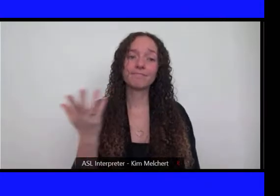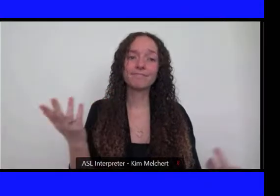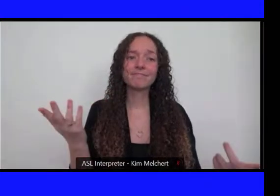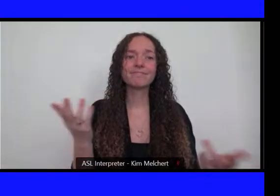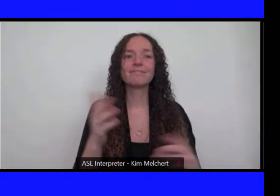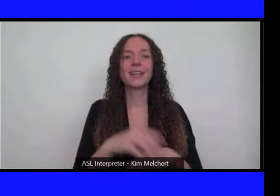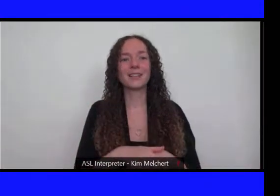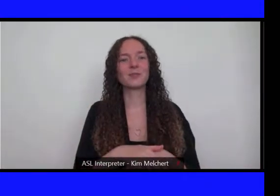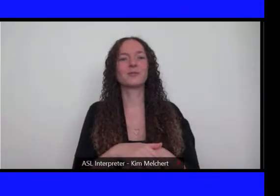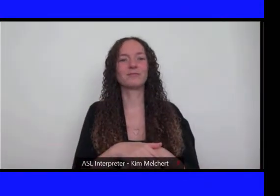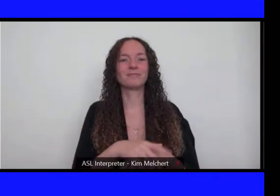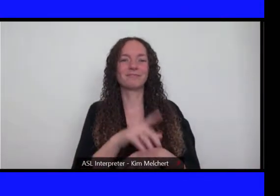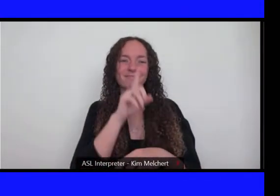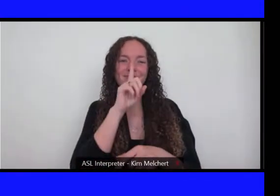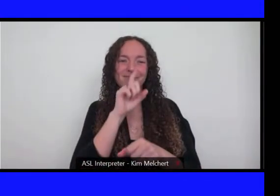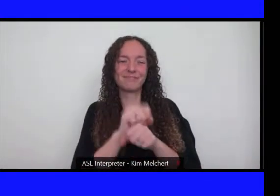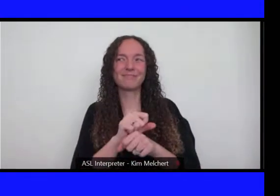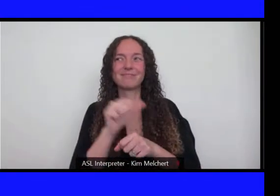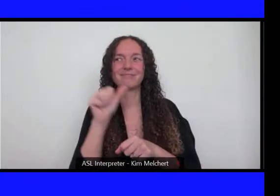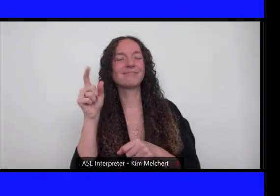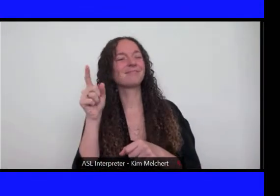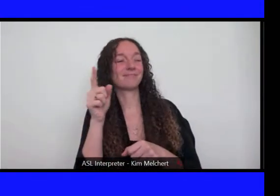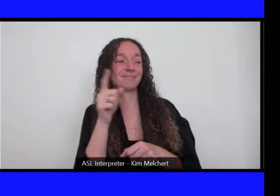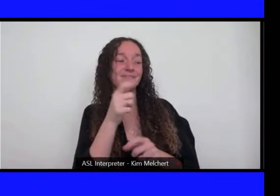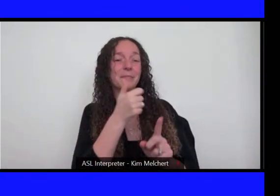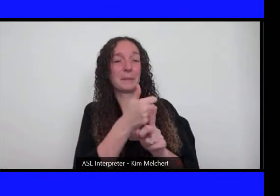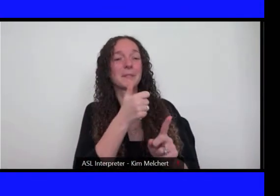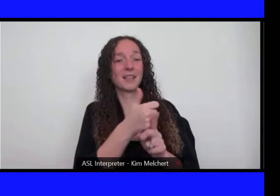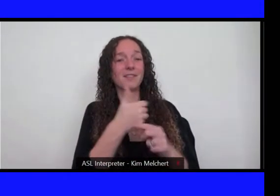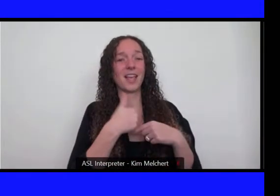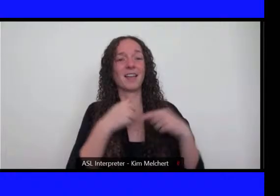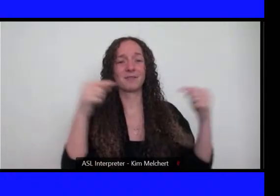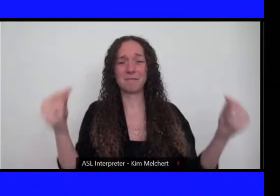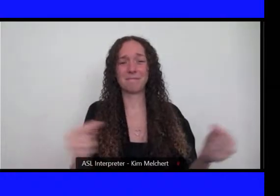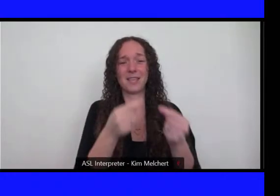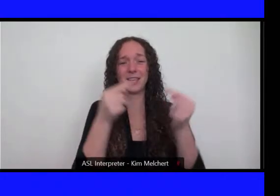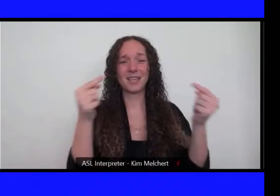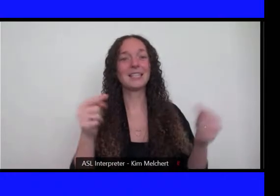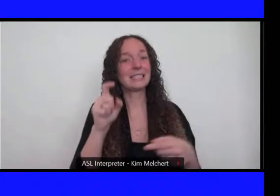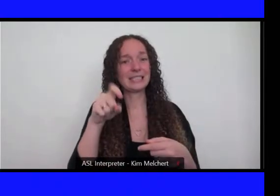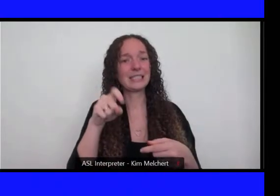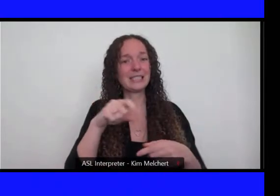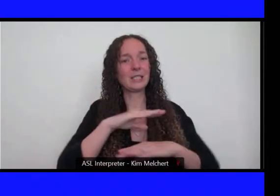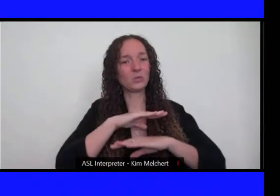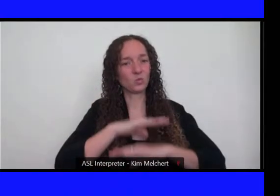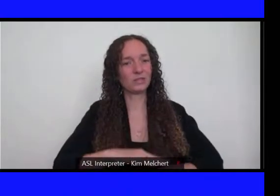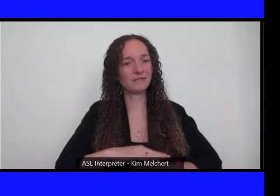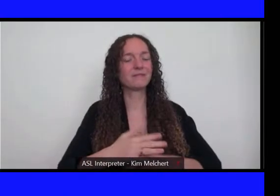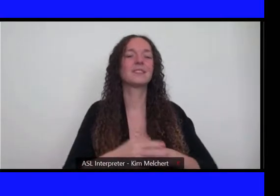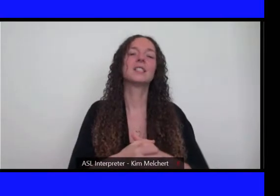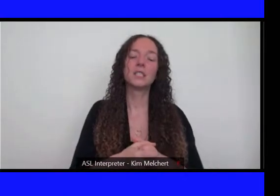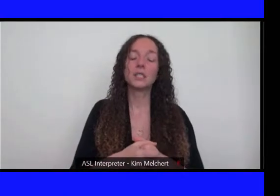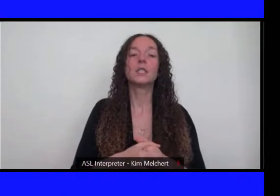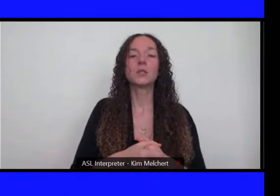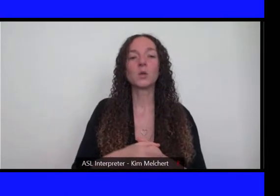patients experience really severe pain and frequent the emergency